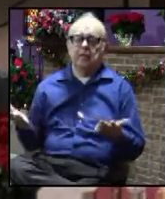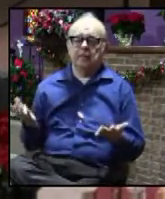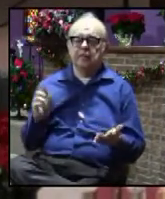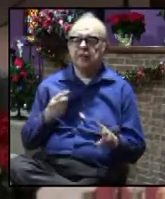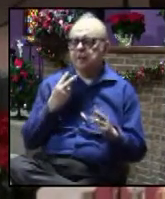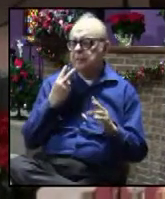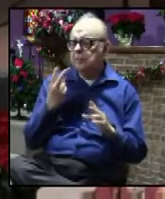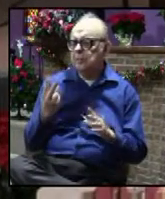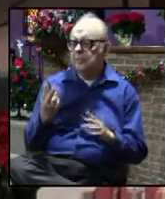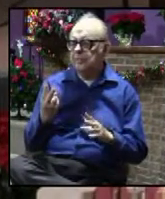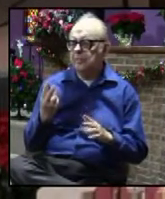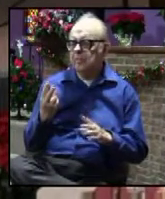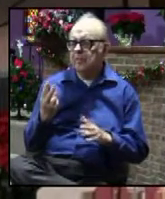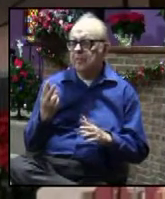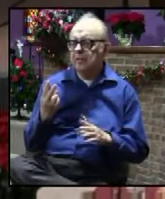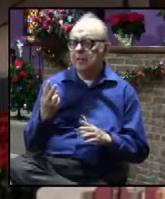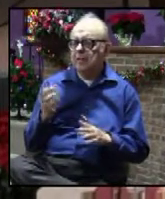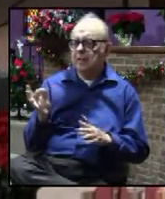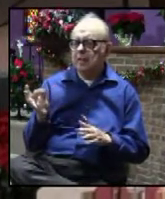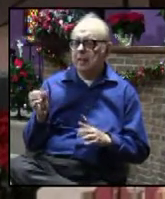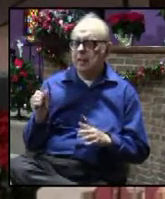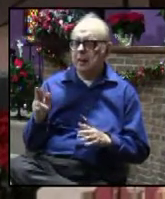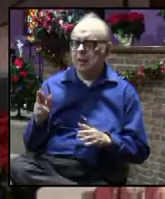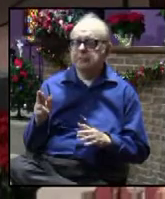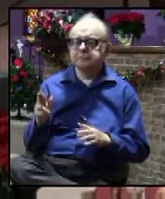for. And